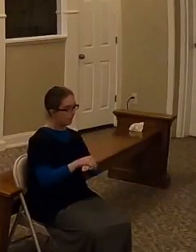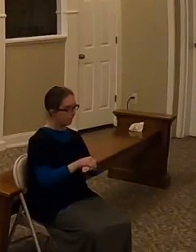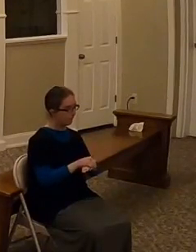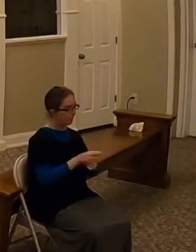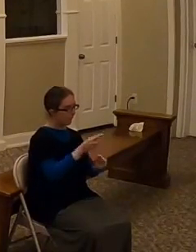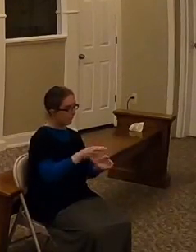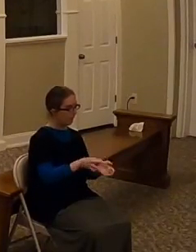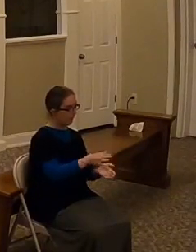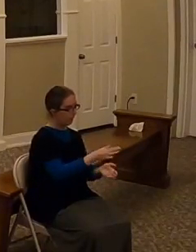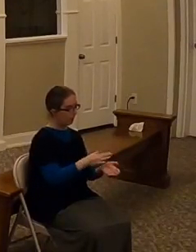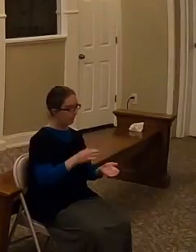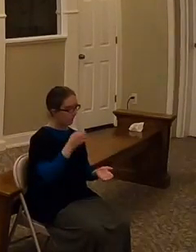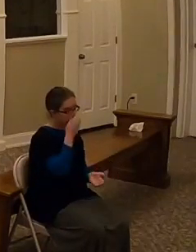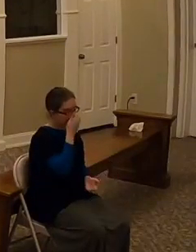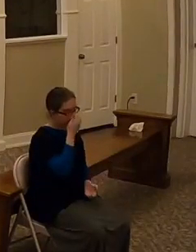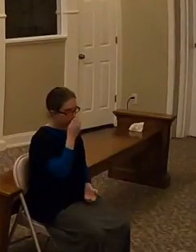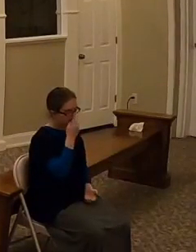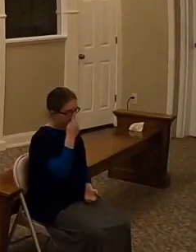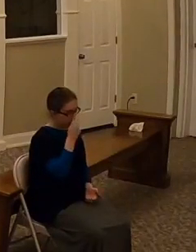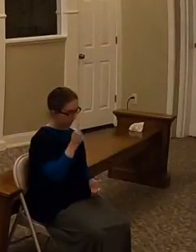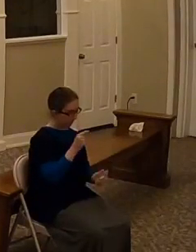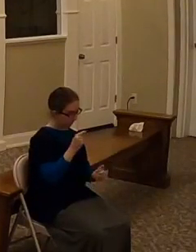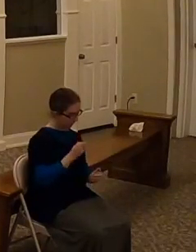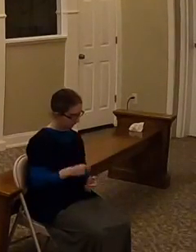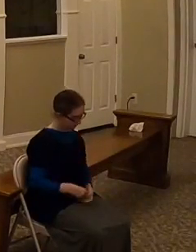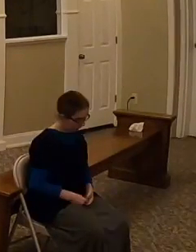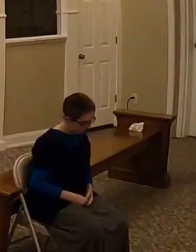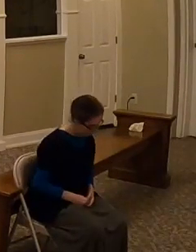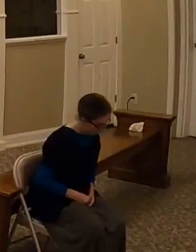garment is? Holiness. Amen. All right, now let's go a little further.